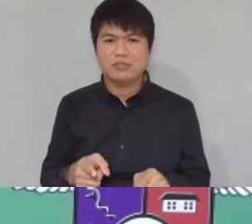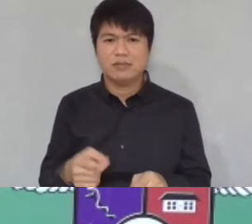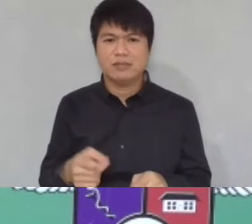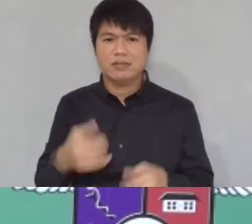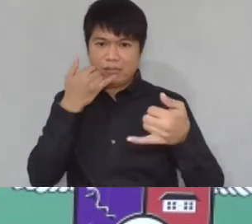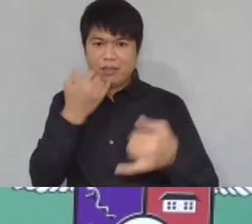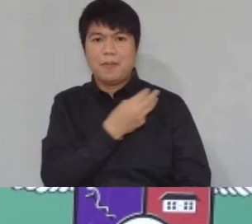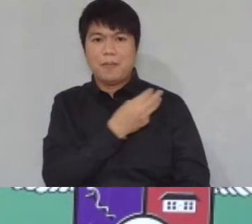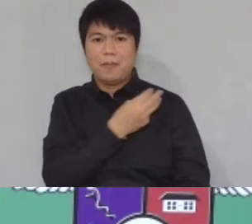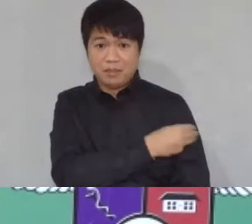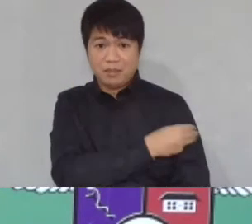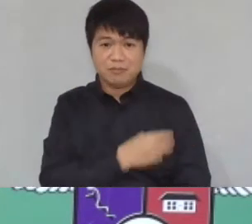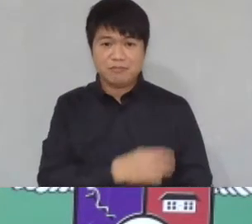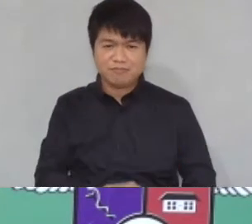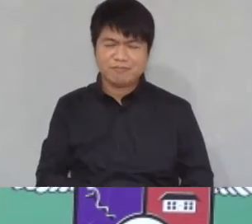telemedicine